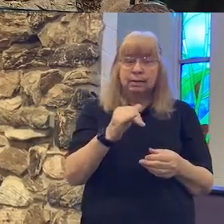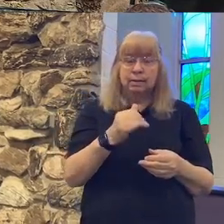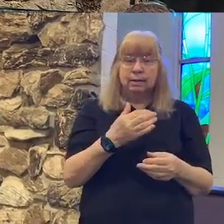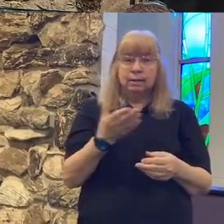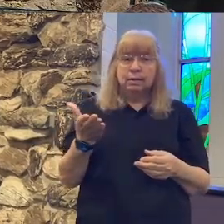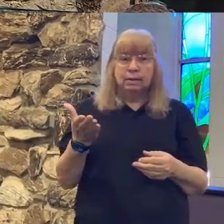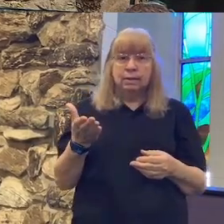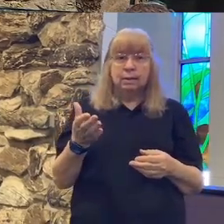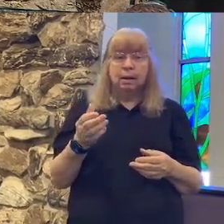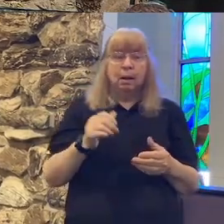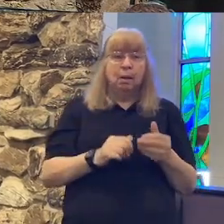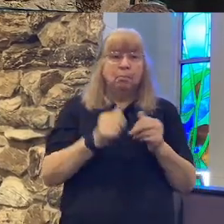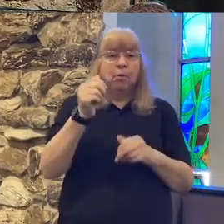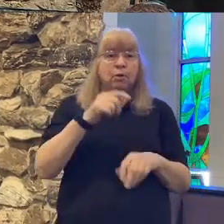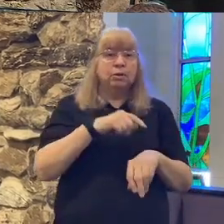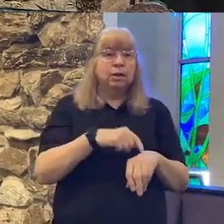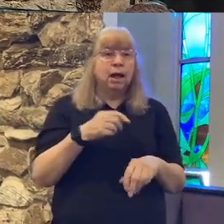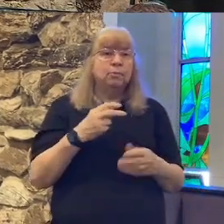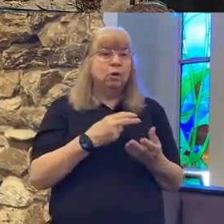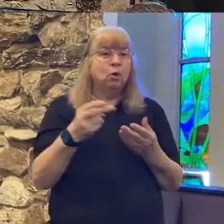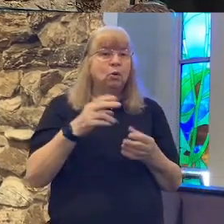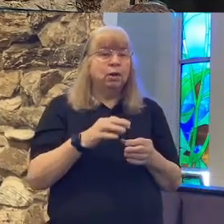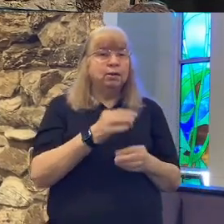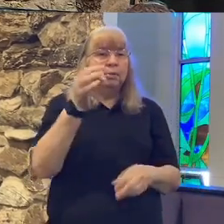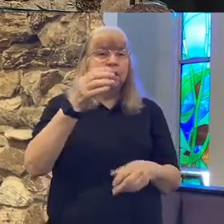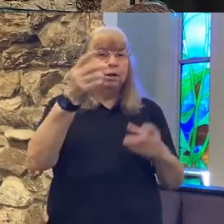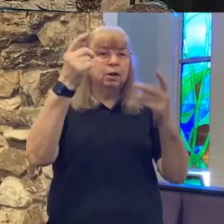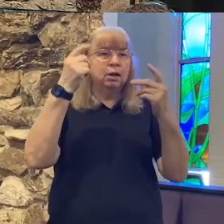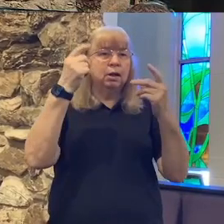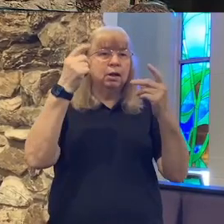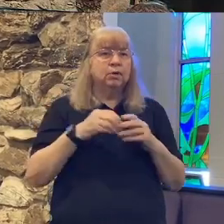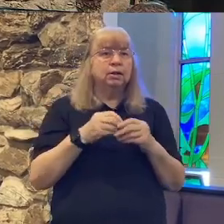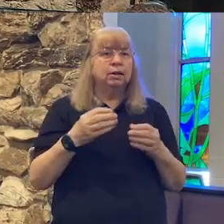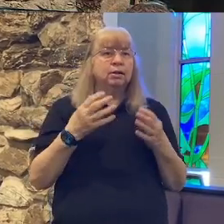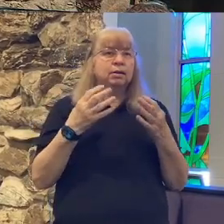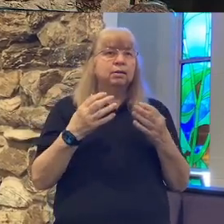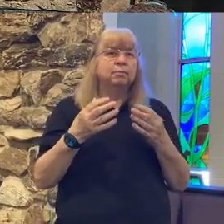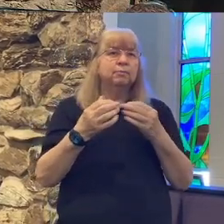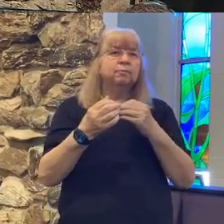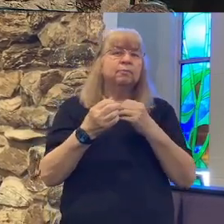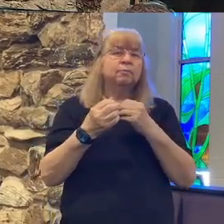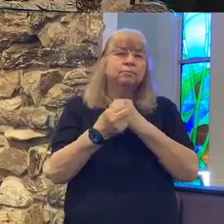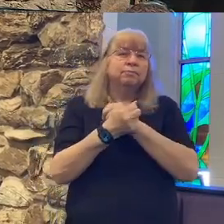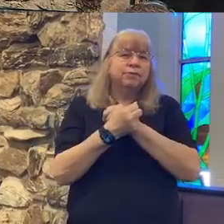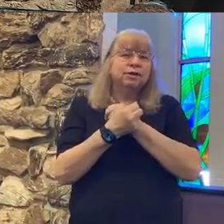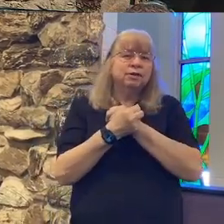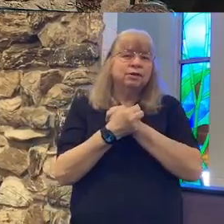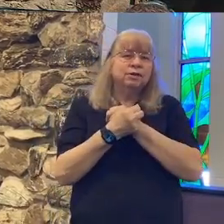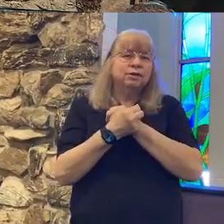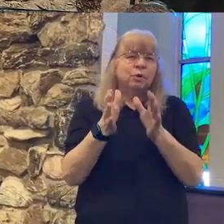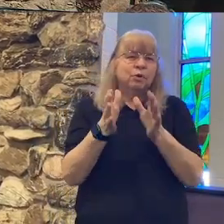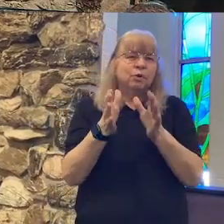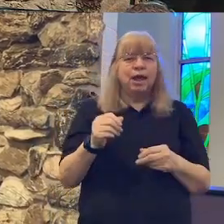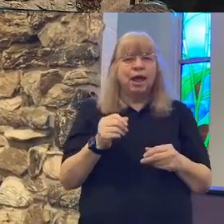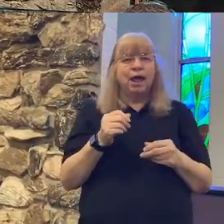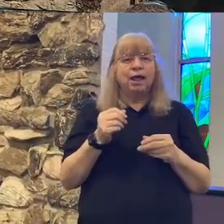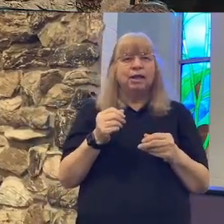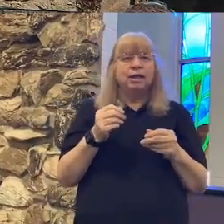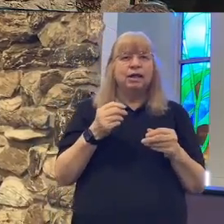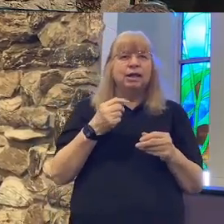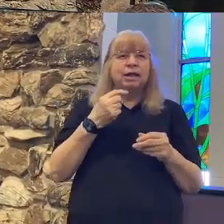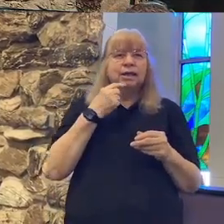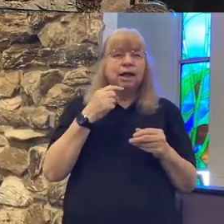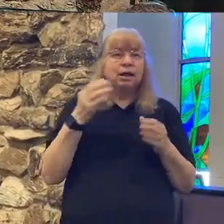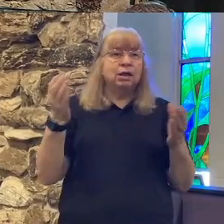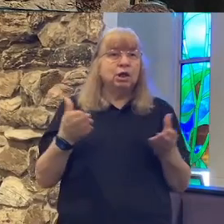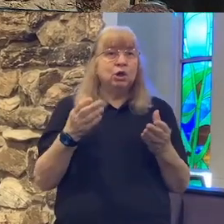Most of the time, the Holy Spirit comes in this nice, gentle way, and there's this nudge that tells us, here's what you're supposed to do, and we can